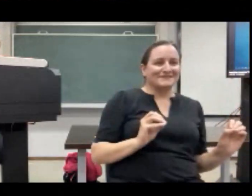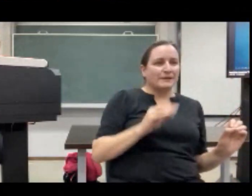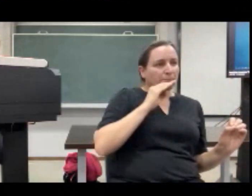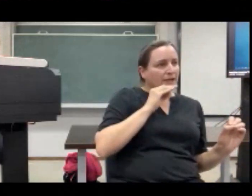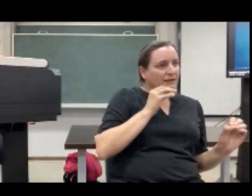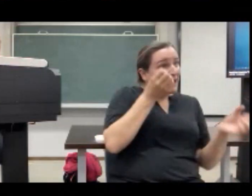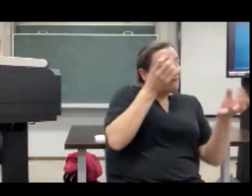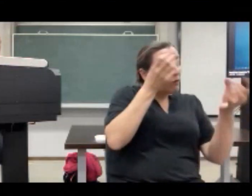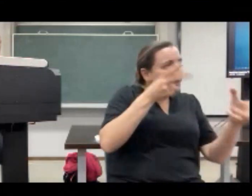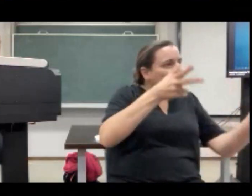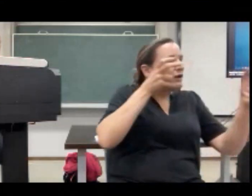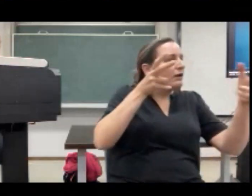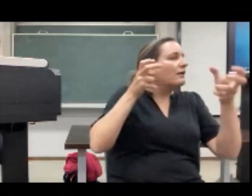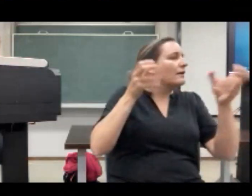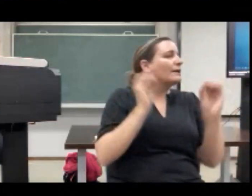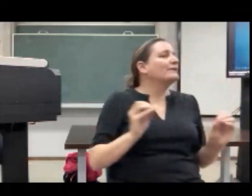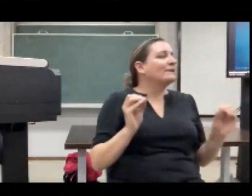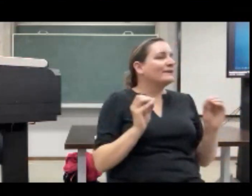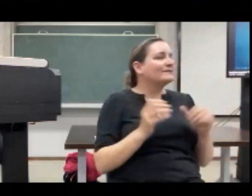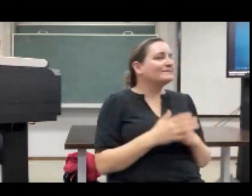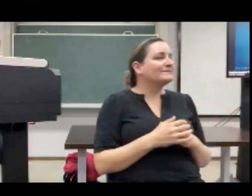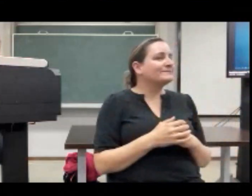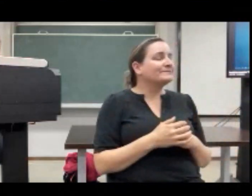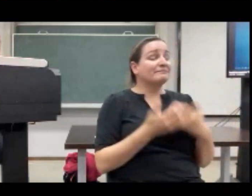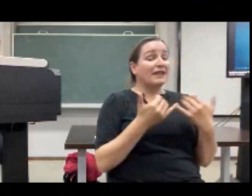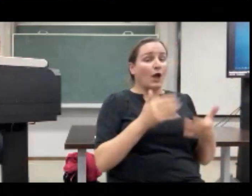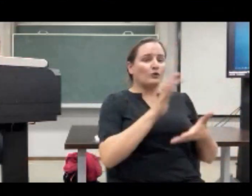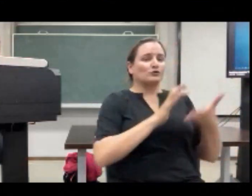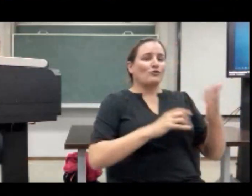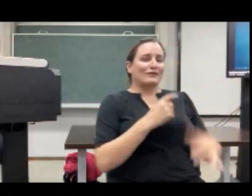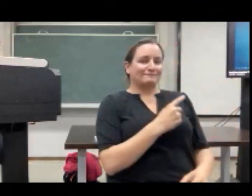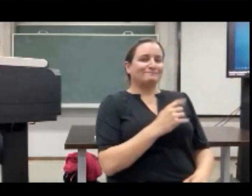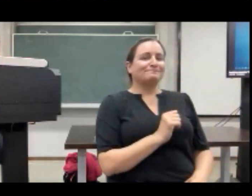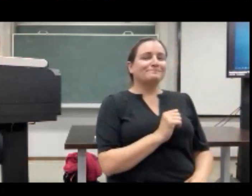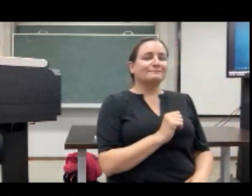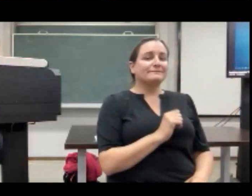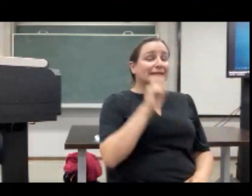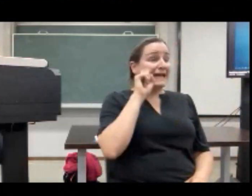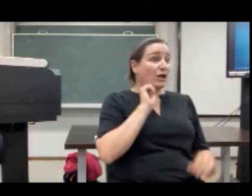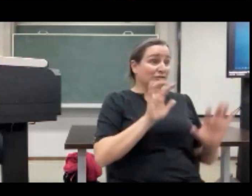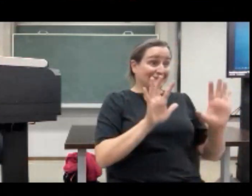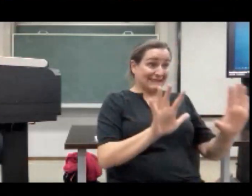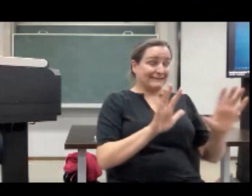The case study of Jimmy, age 10, he lives in a hearing family. He's deaf, obviously.